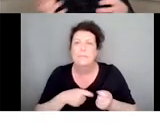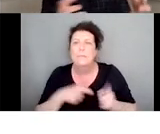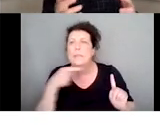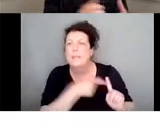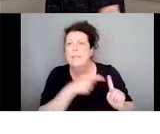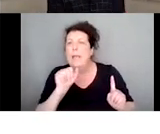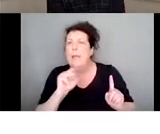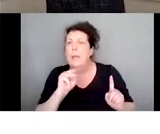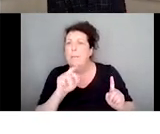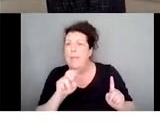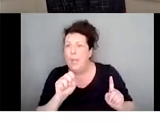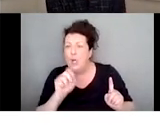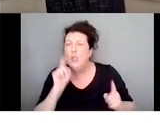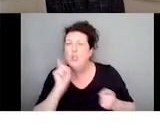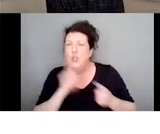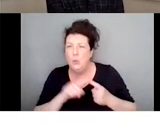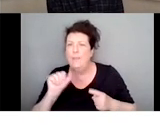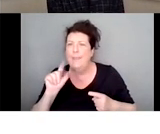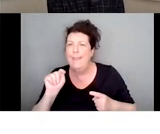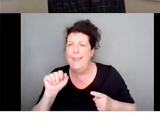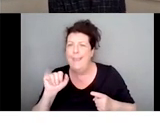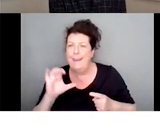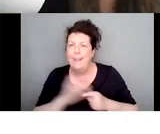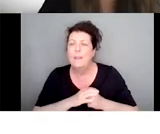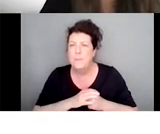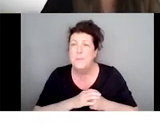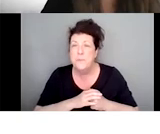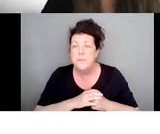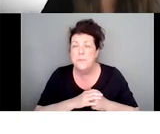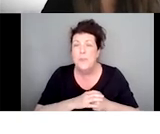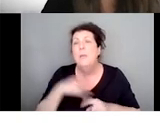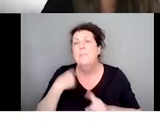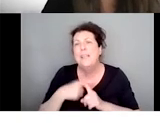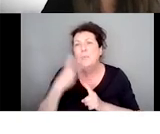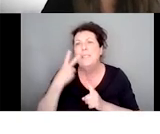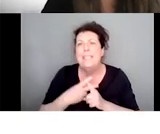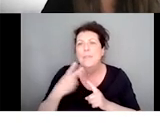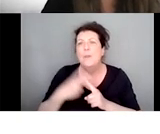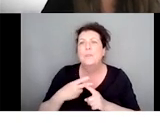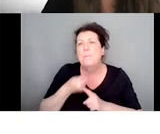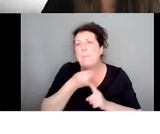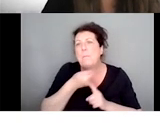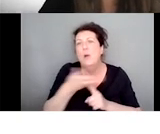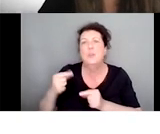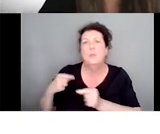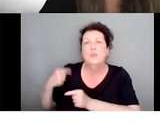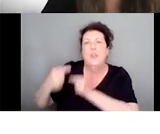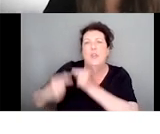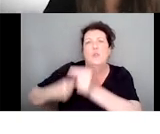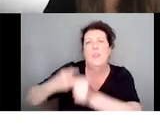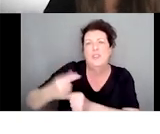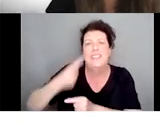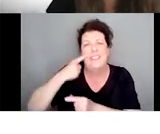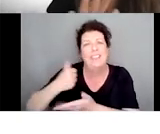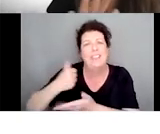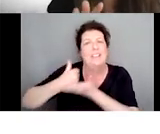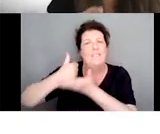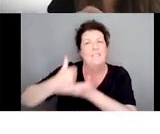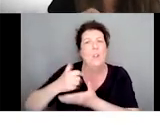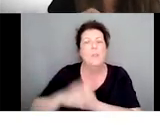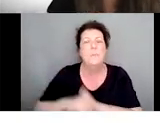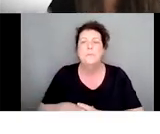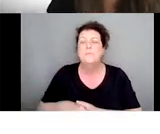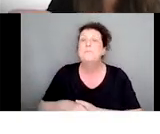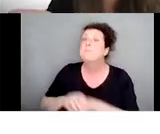into seeing the generations together, I think is really helpful. Yeah, yeah. So you,